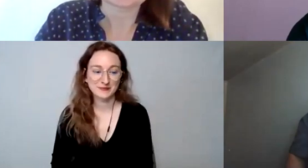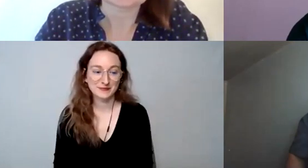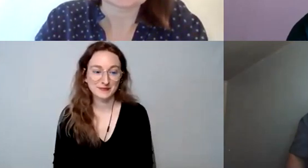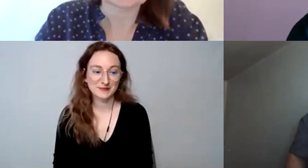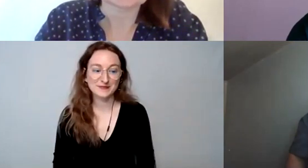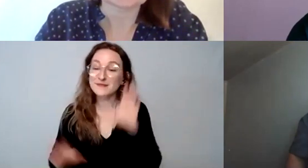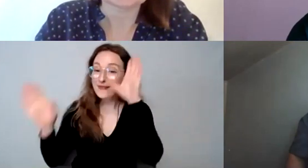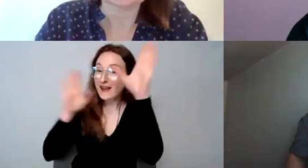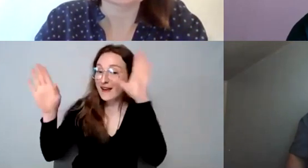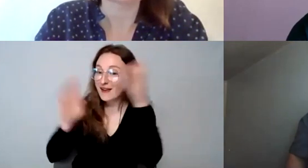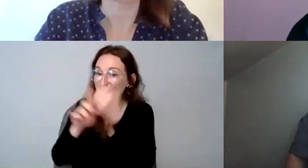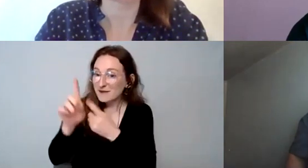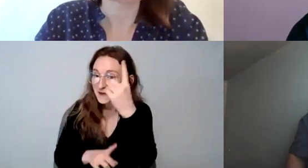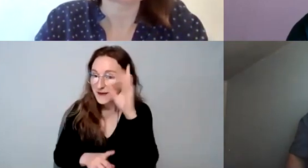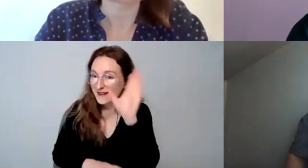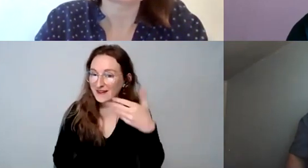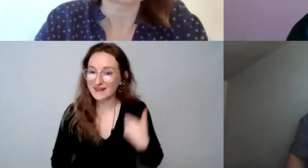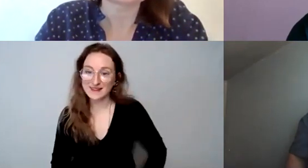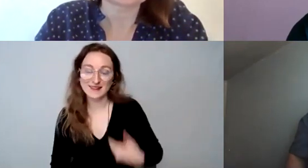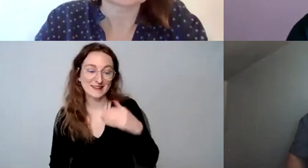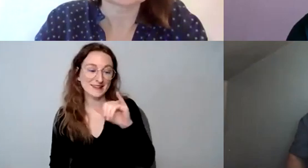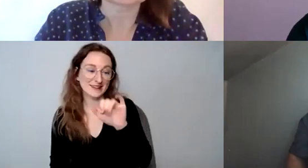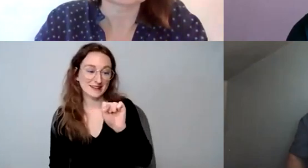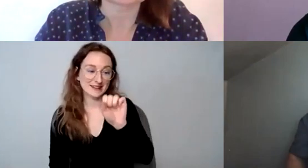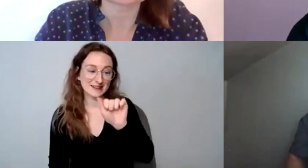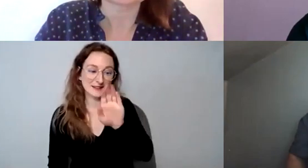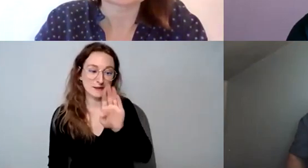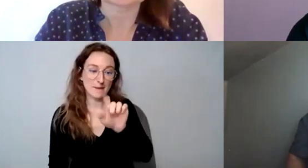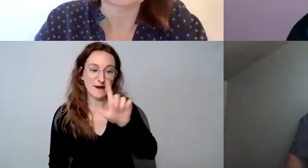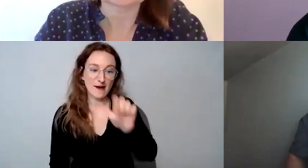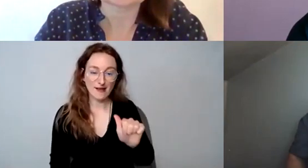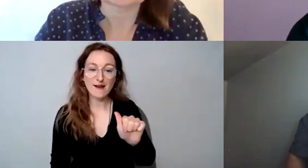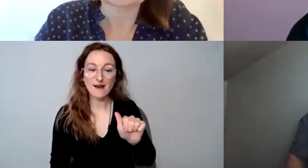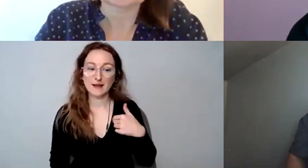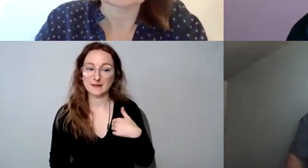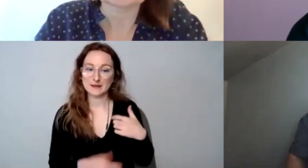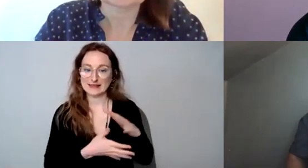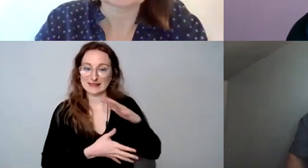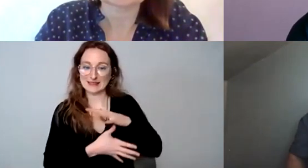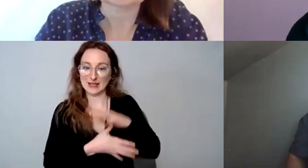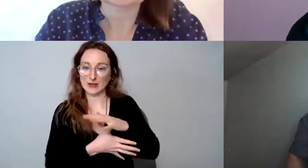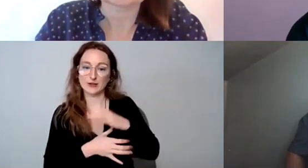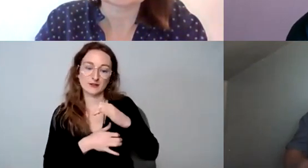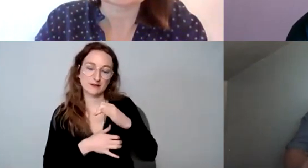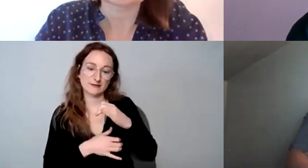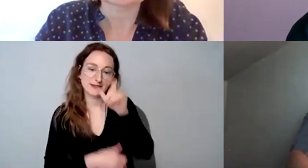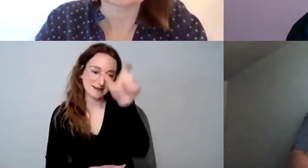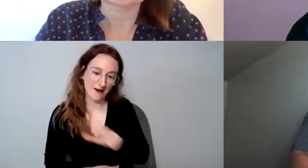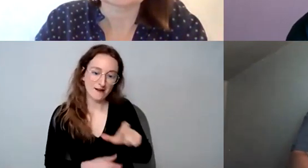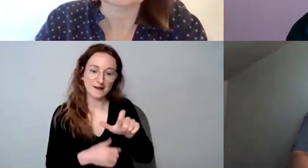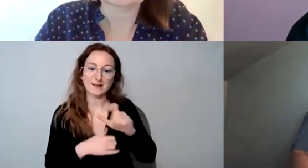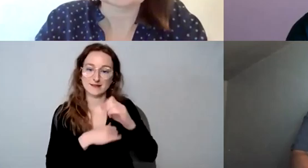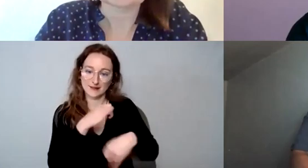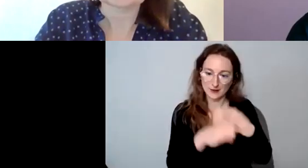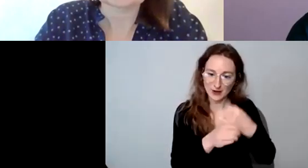Hi, everyone. My name is Isabella Castillo. I'm a senior studying international studies in Italian, and I'm so happy